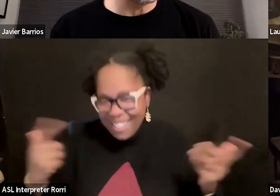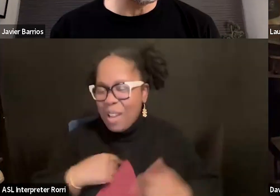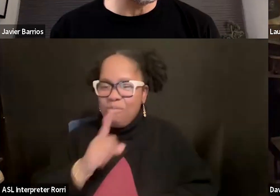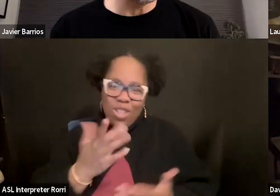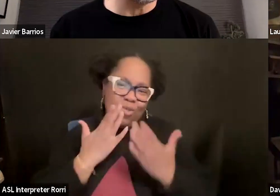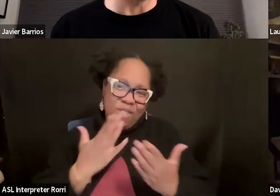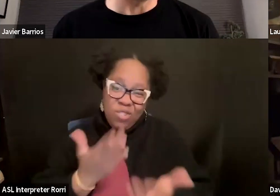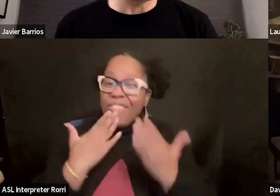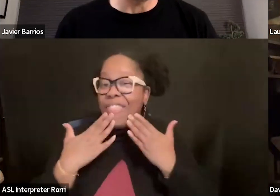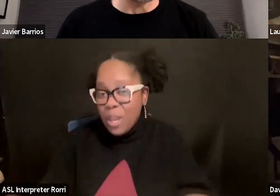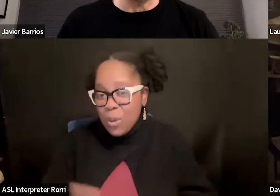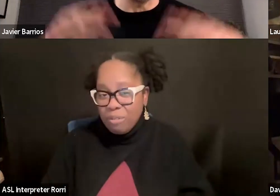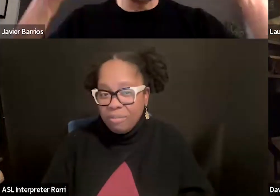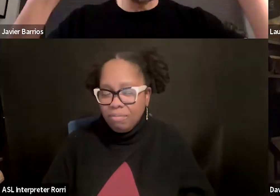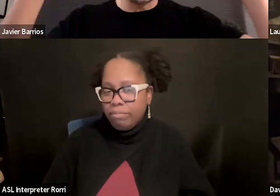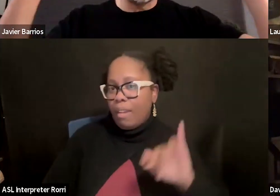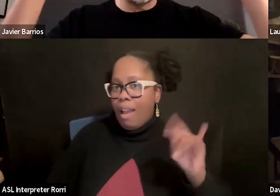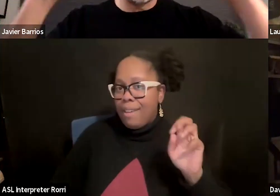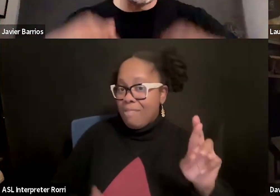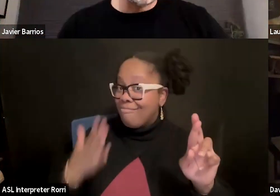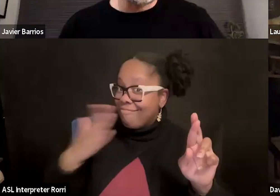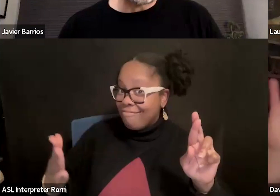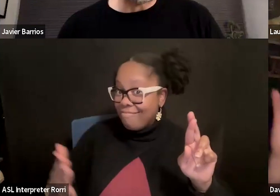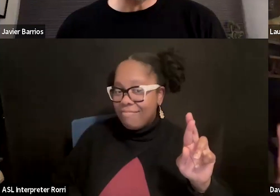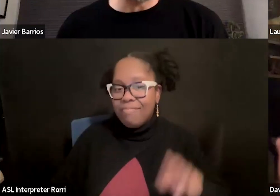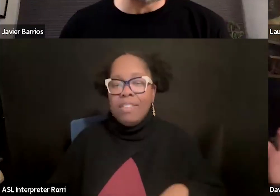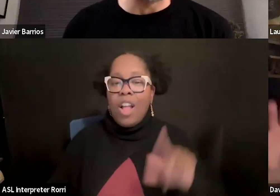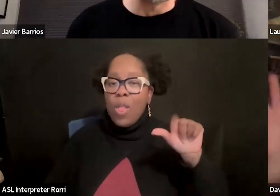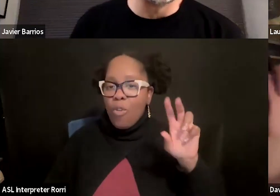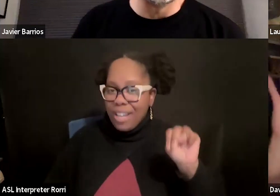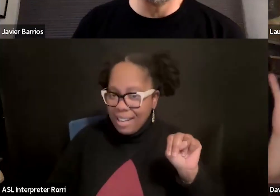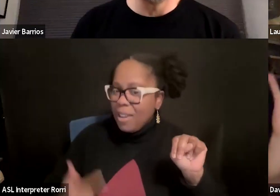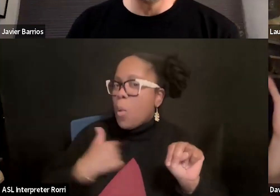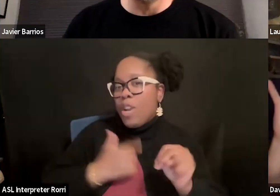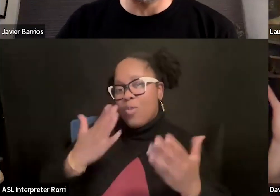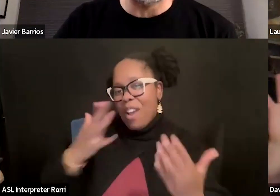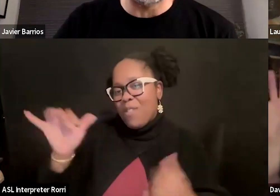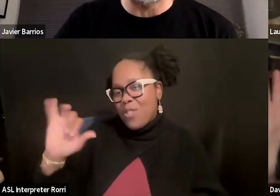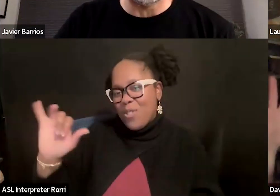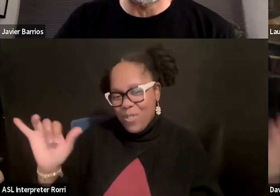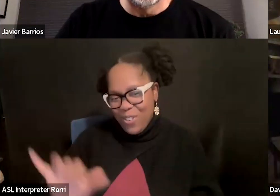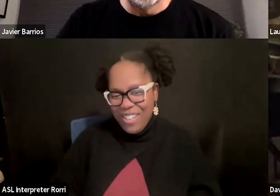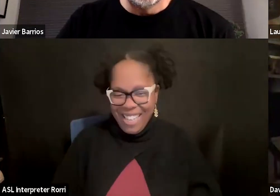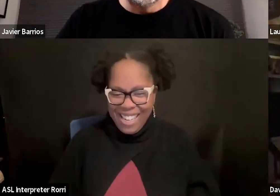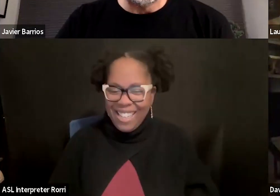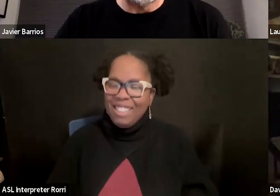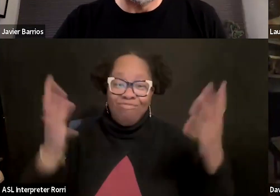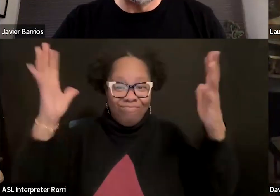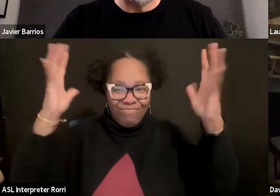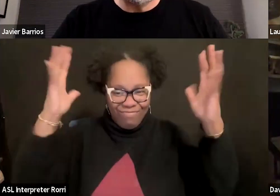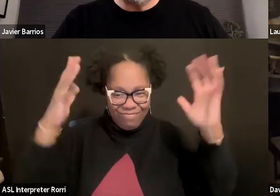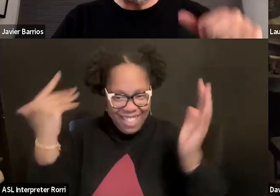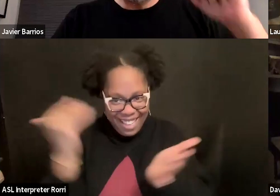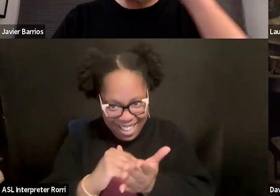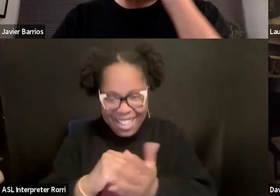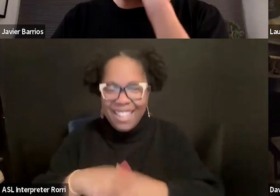grateful. Thank you. Wow. Thank you. And we're grateful too. So yeah, round of applause once